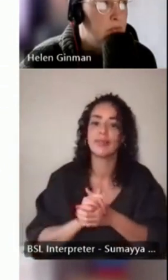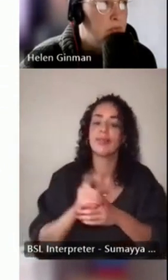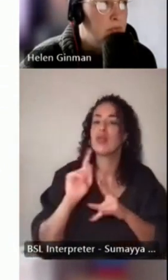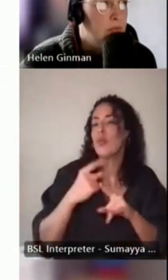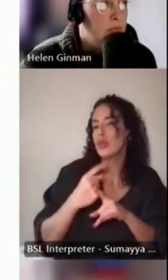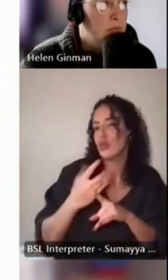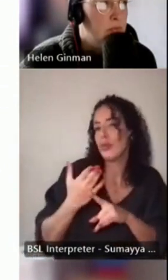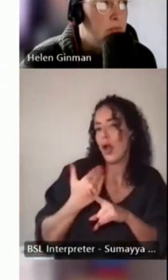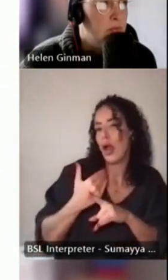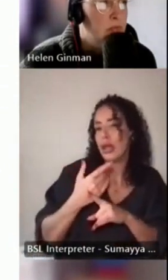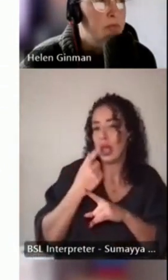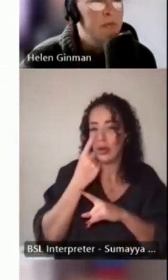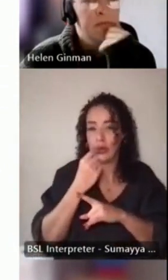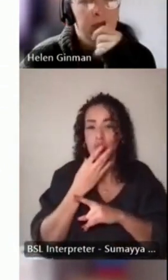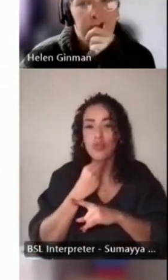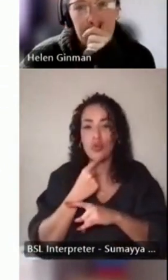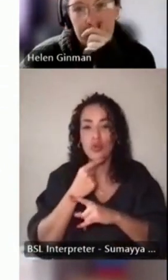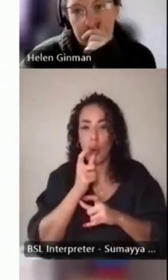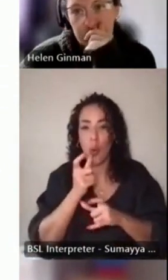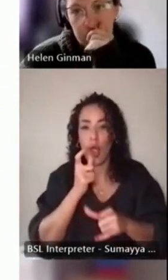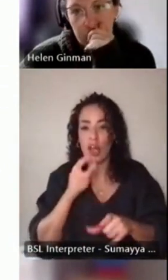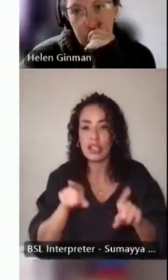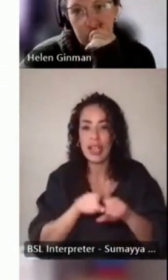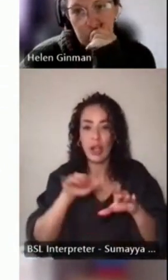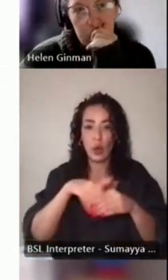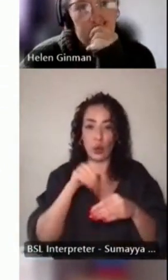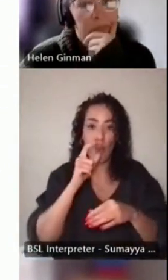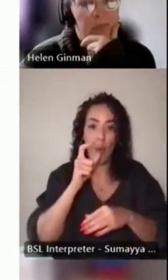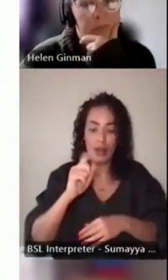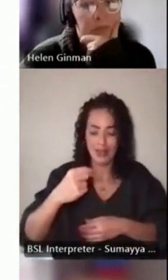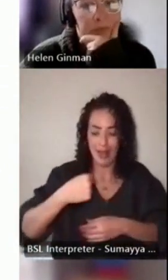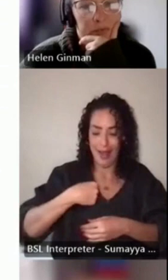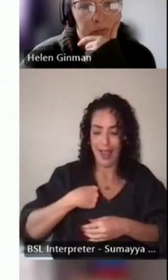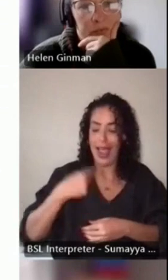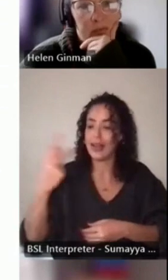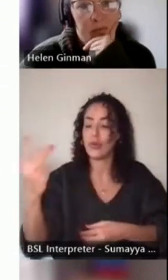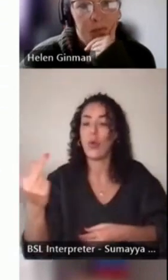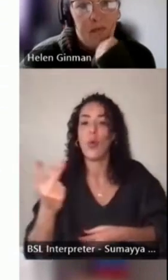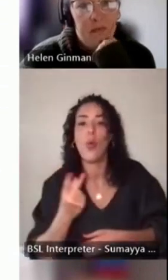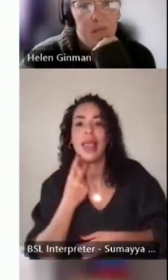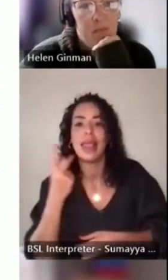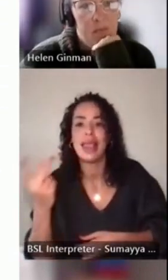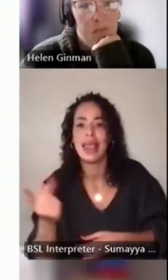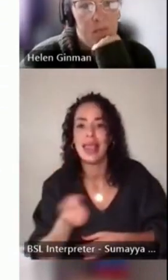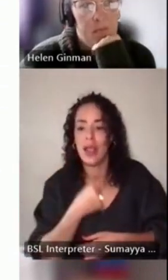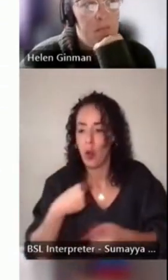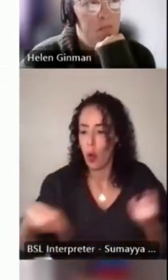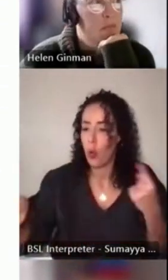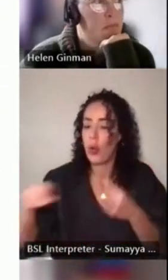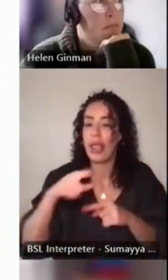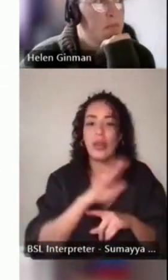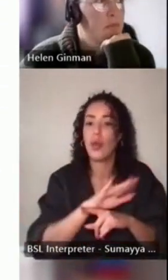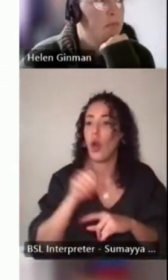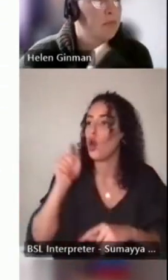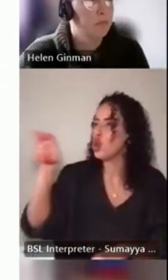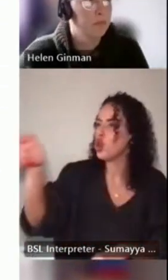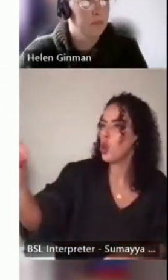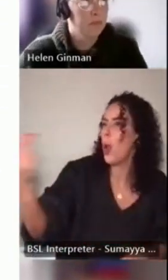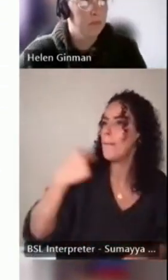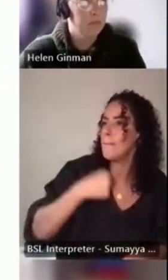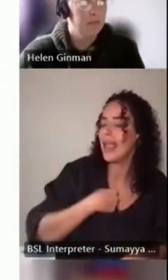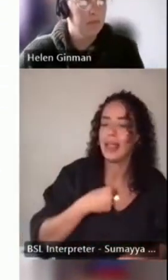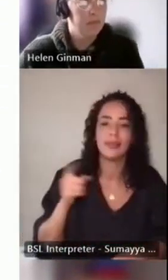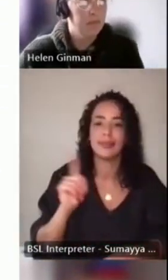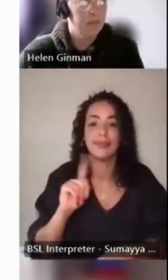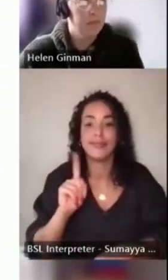earlier, either using I or we language. So we want to try and not use you versus me. We're in